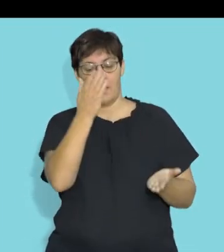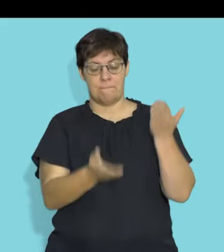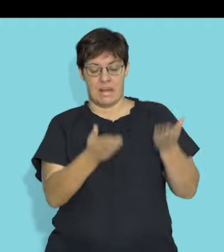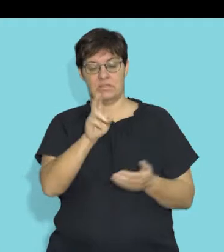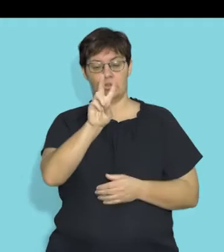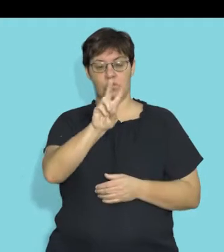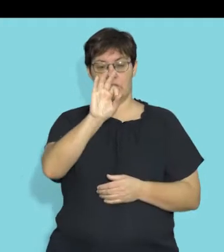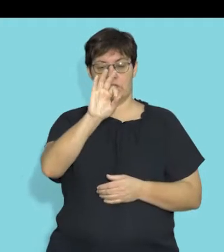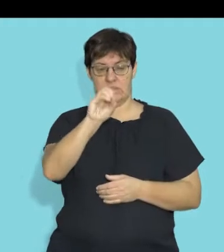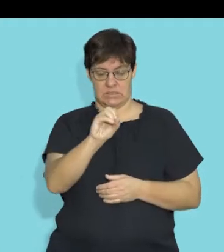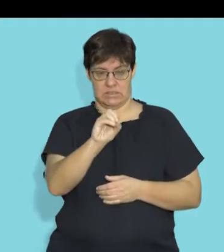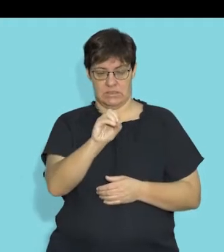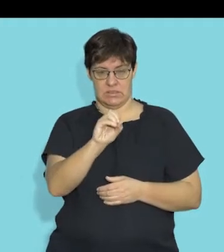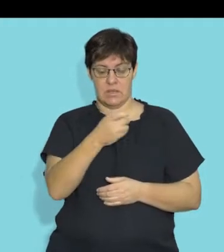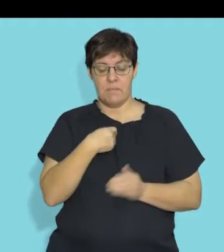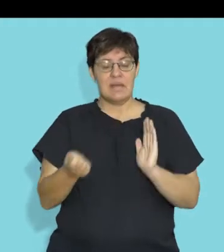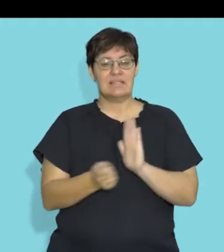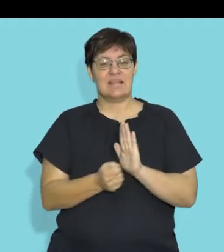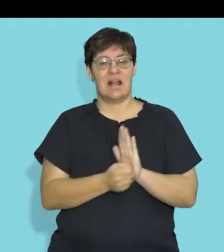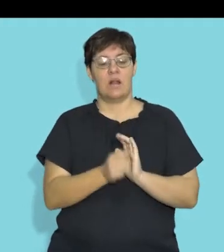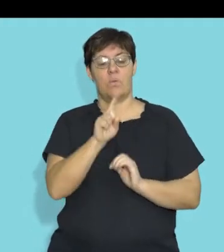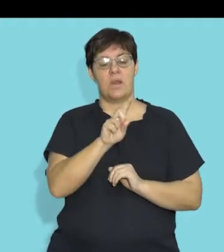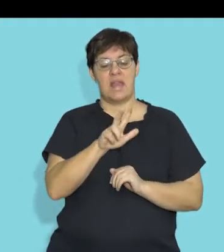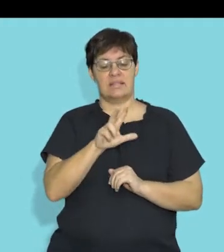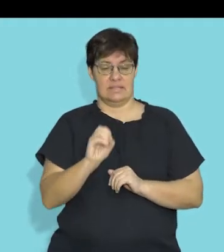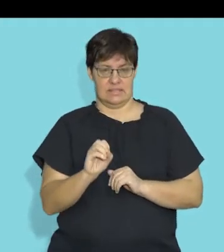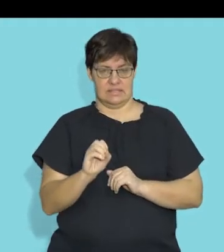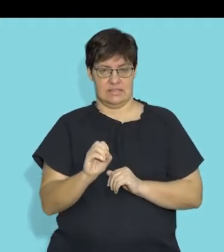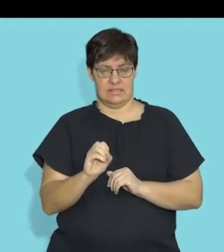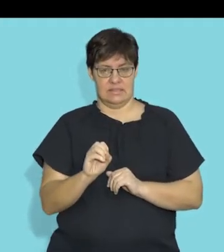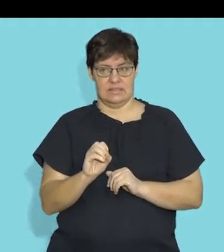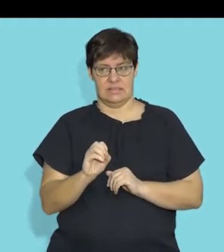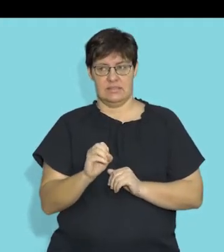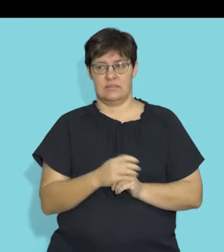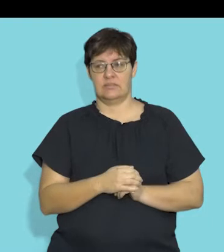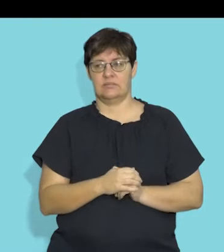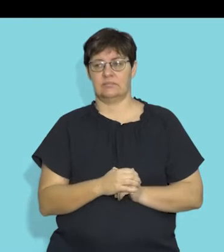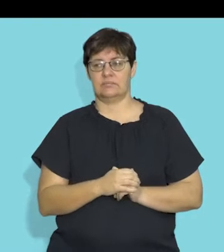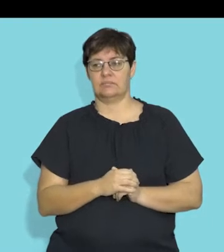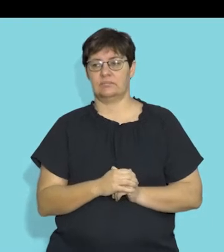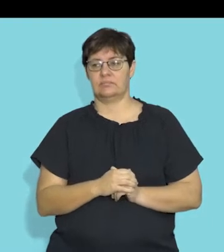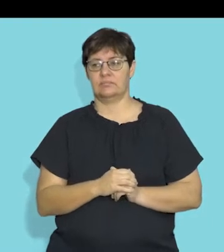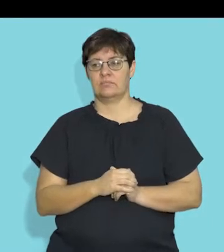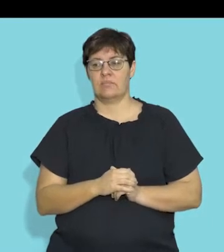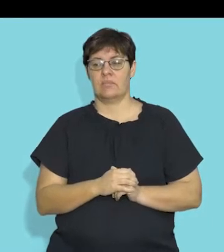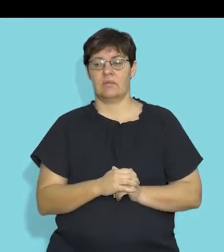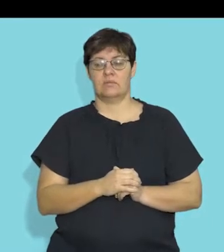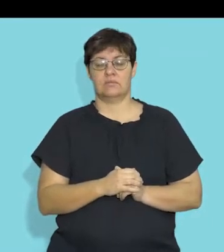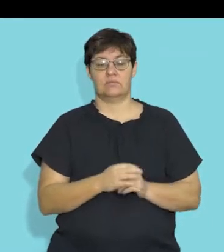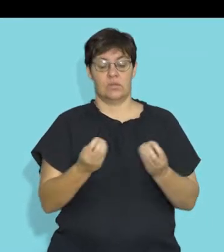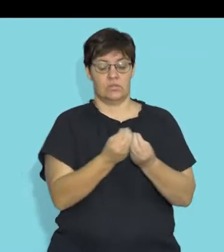230 and if you sold 180, right? Let's do that. If your stock balance